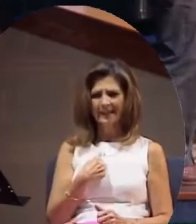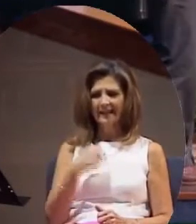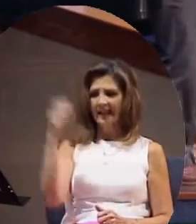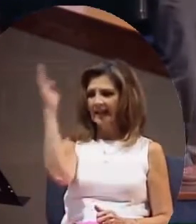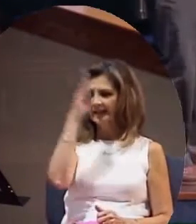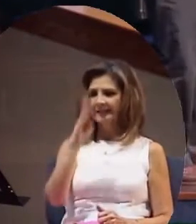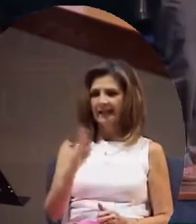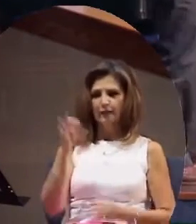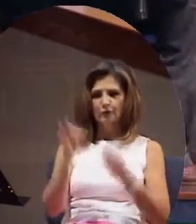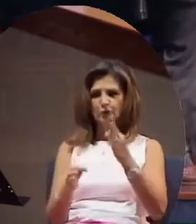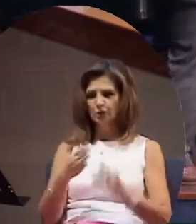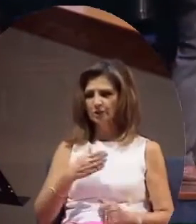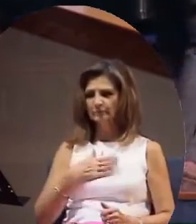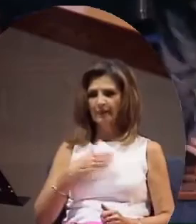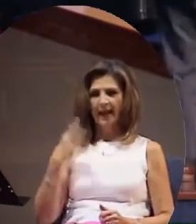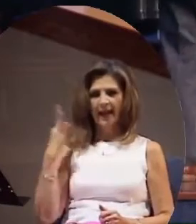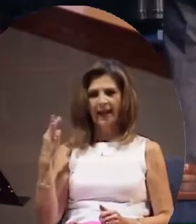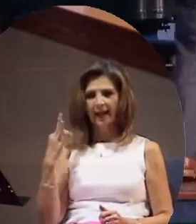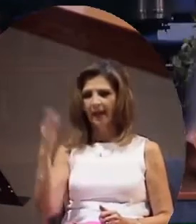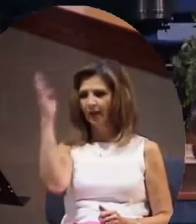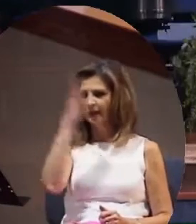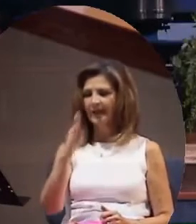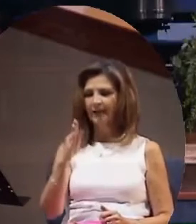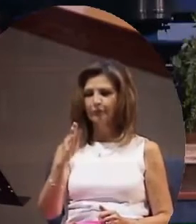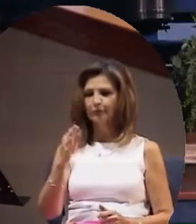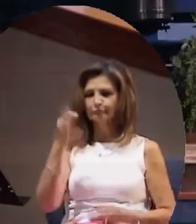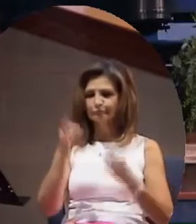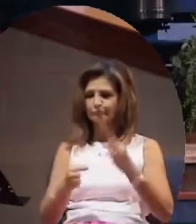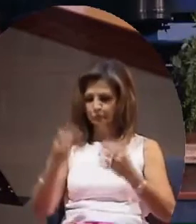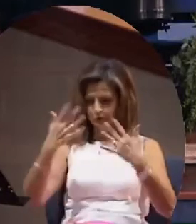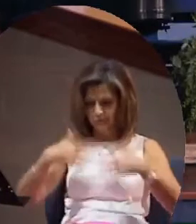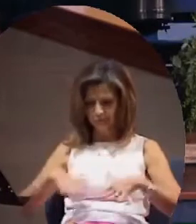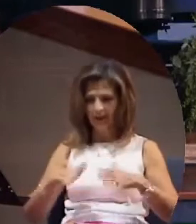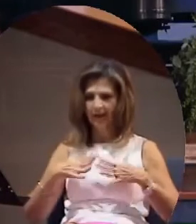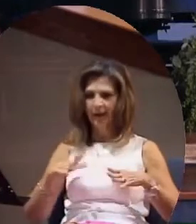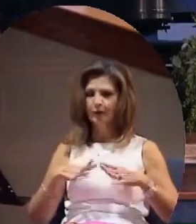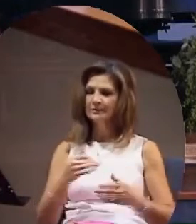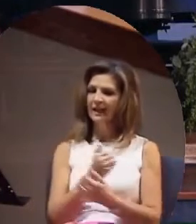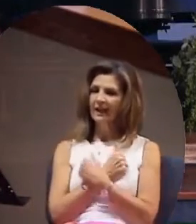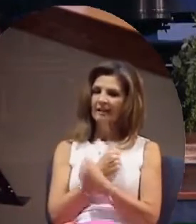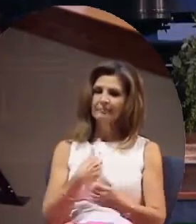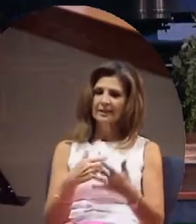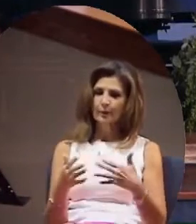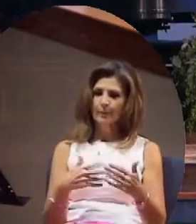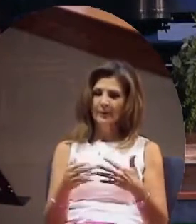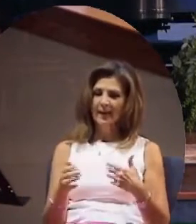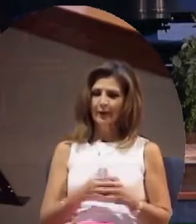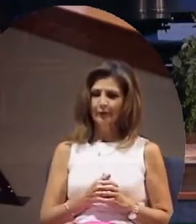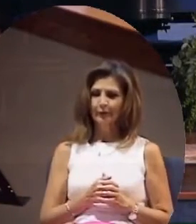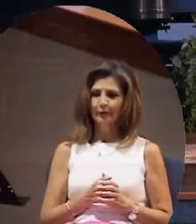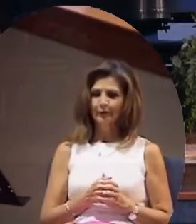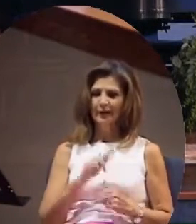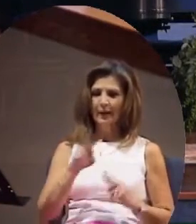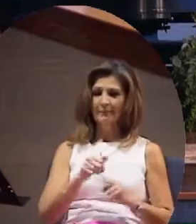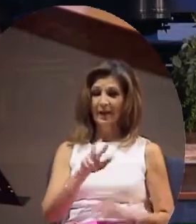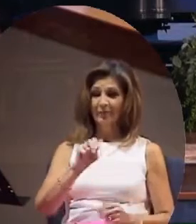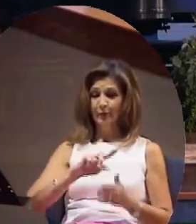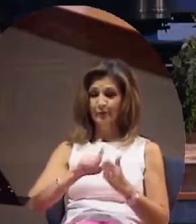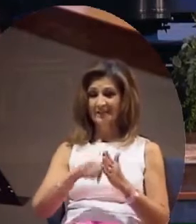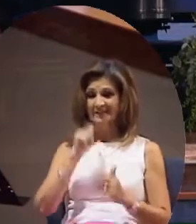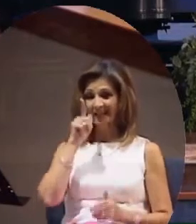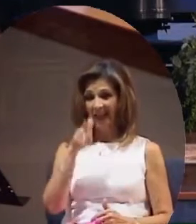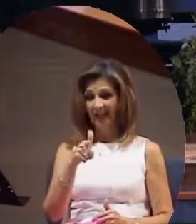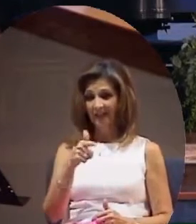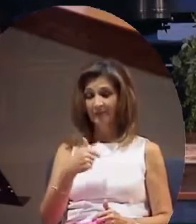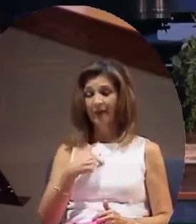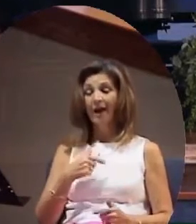one time looked at my hair. They never did look at my clothes. They just loved me. And about 30 minutes later,